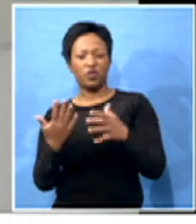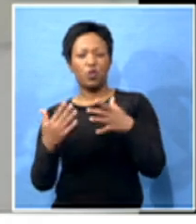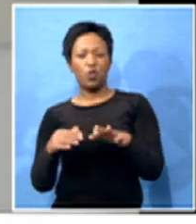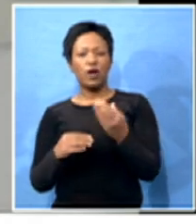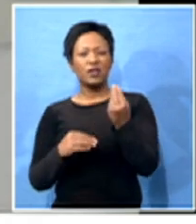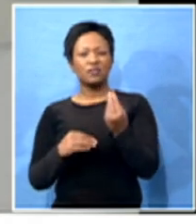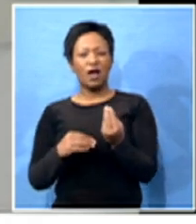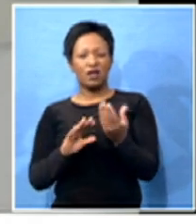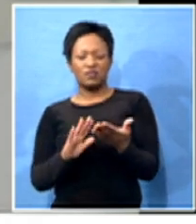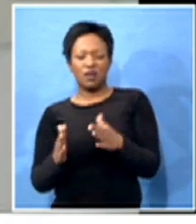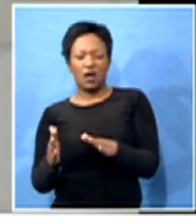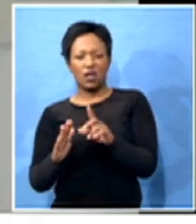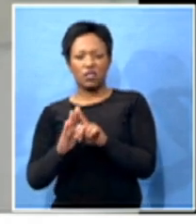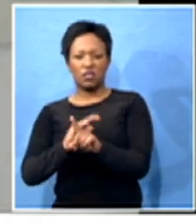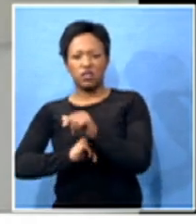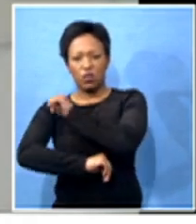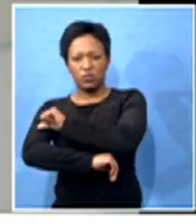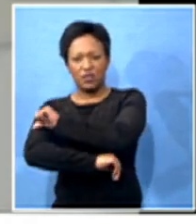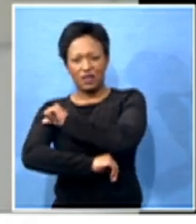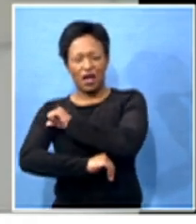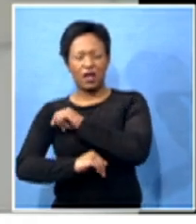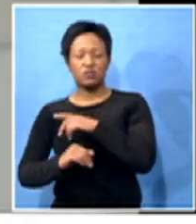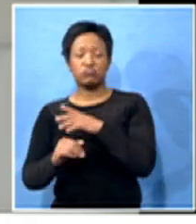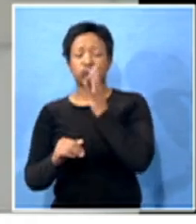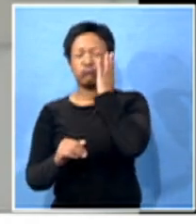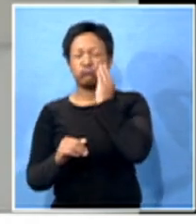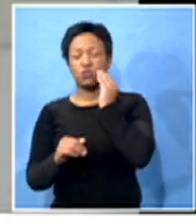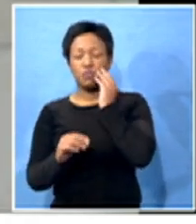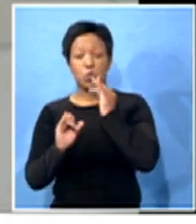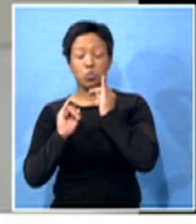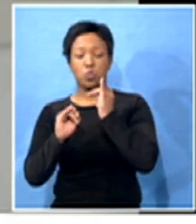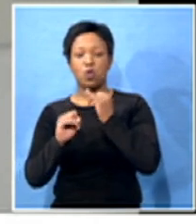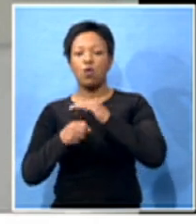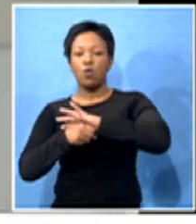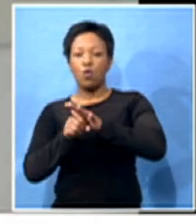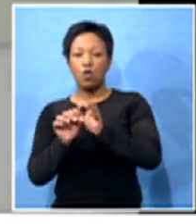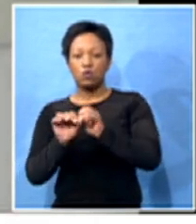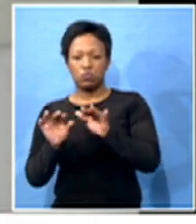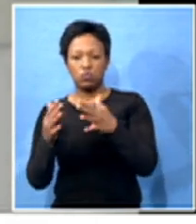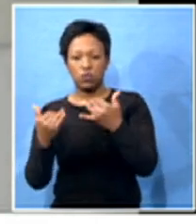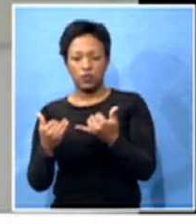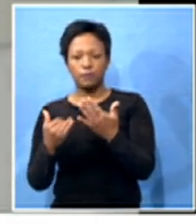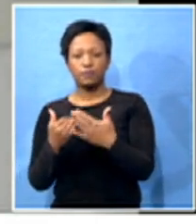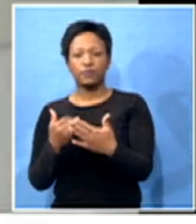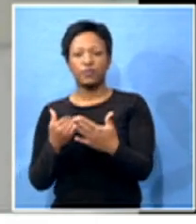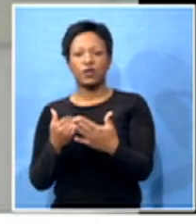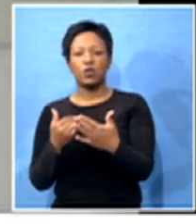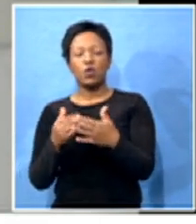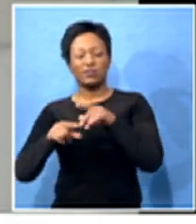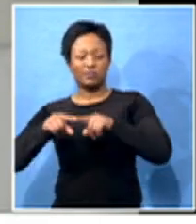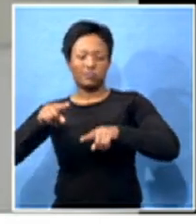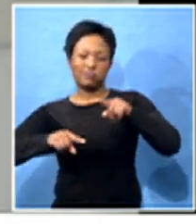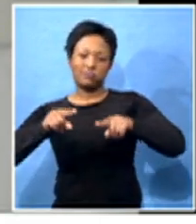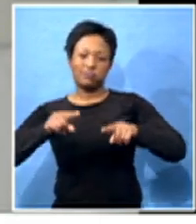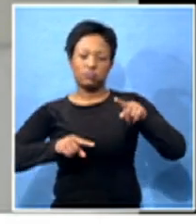to the hospital, a mum, all the experiences around coronavirus, the pandemic, will be on the various platforms of